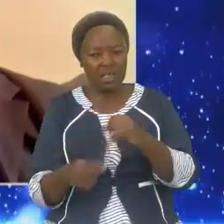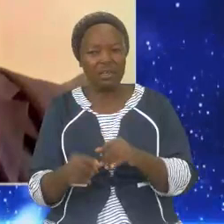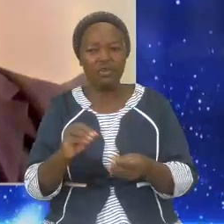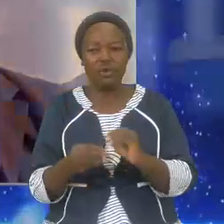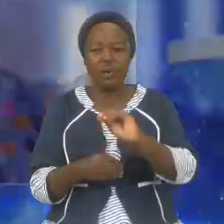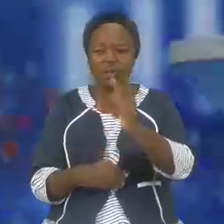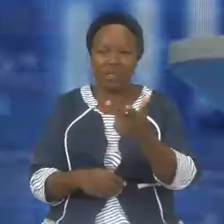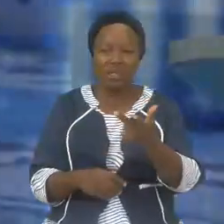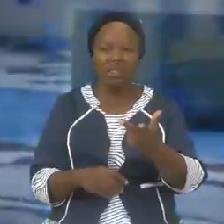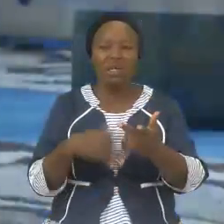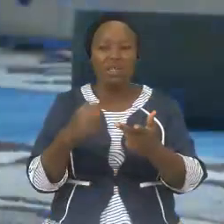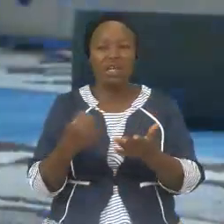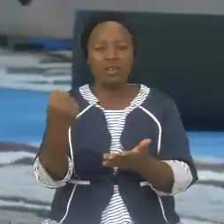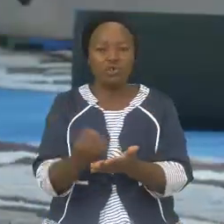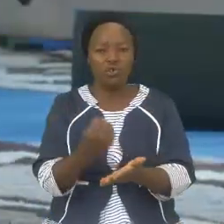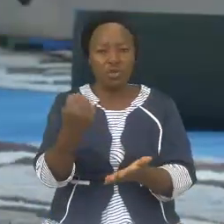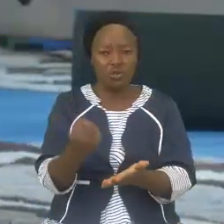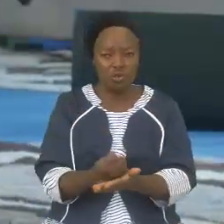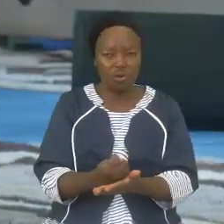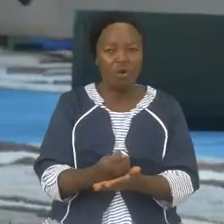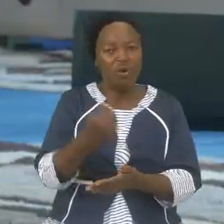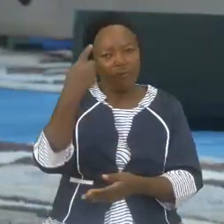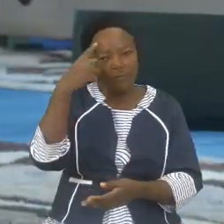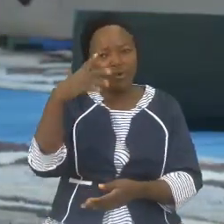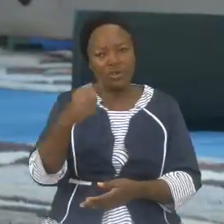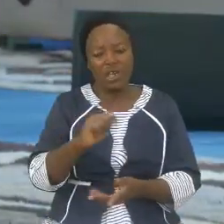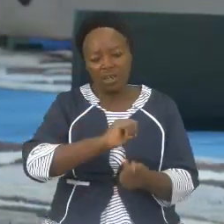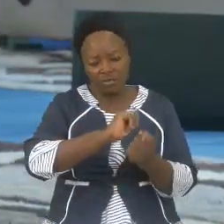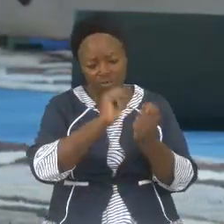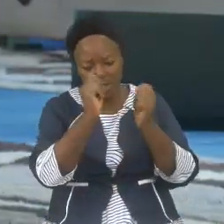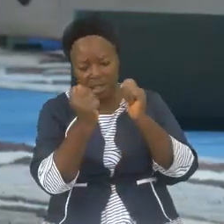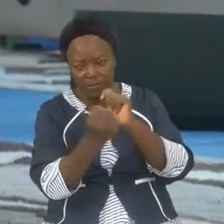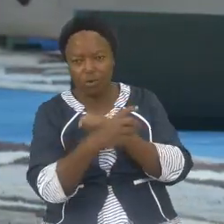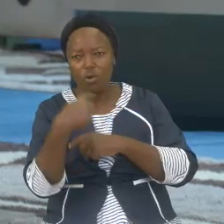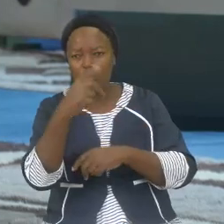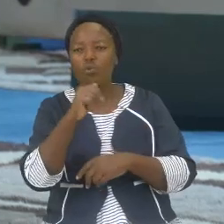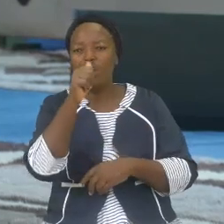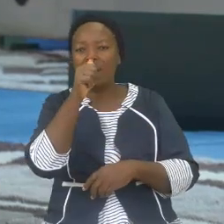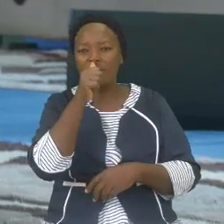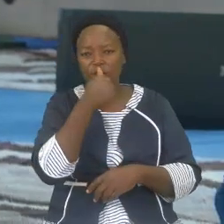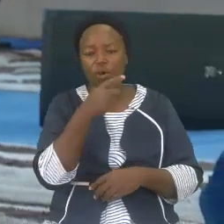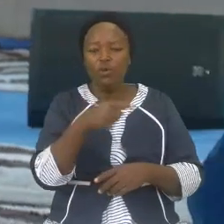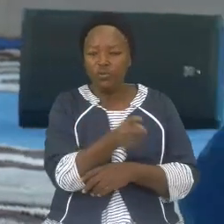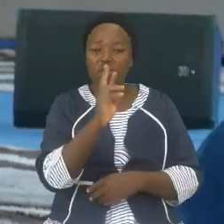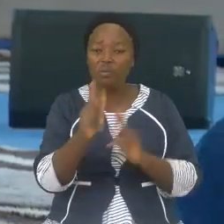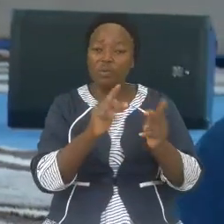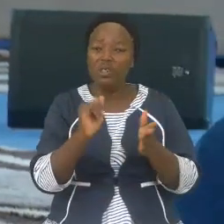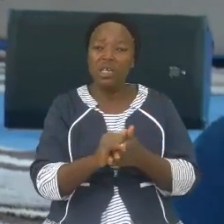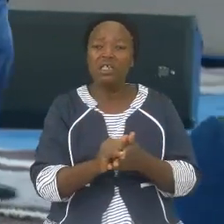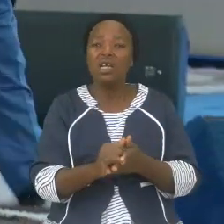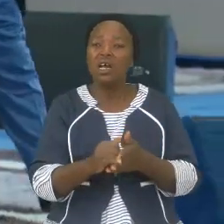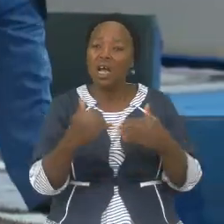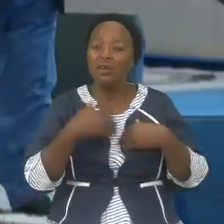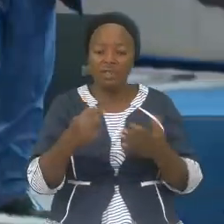treasure for the transformed who endure. Those are the people, they are the treasure of